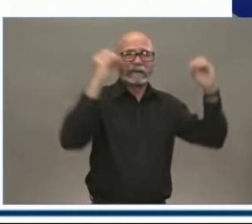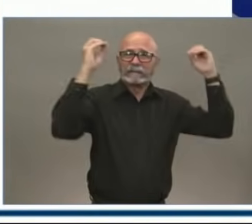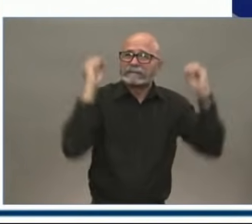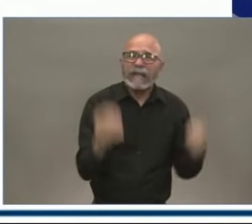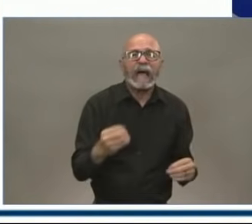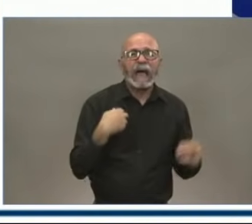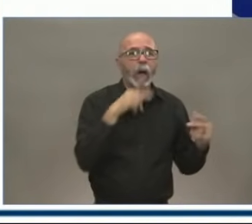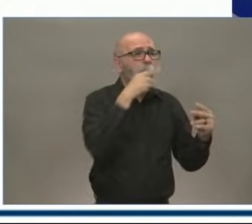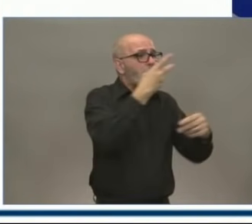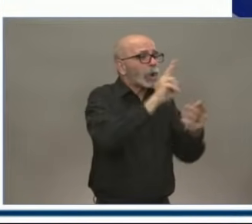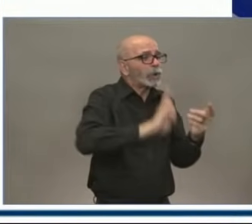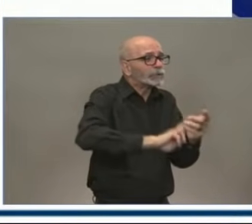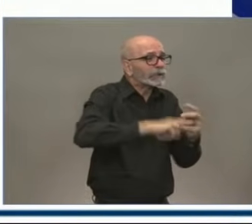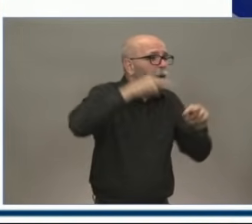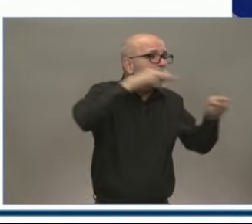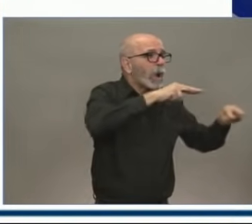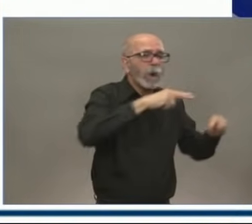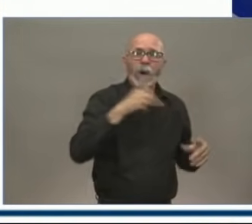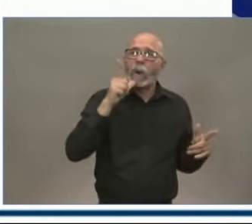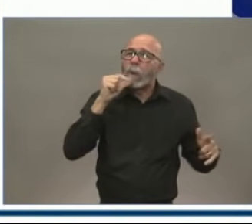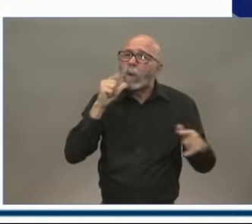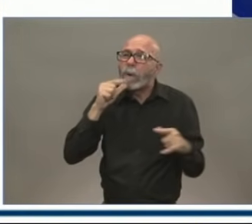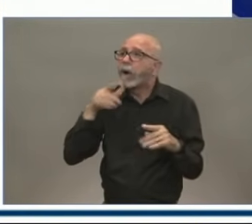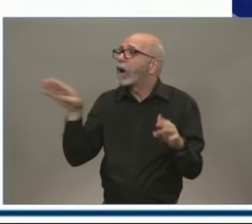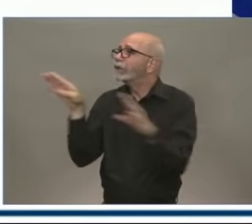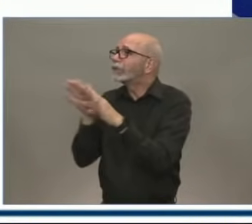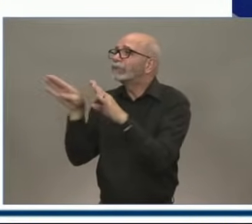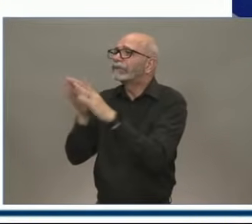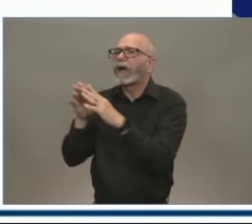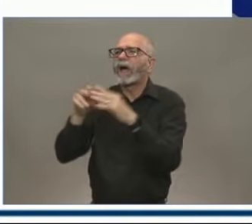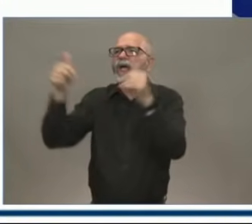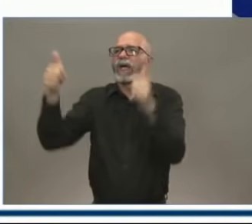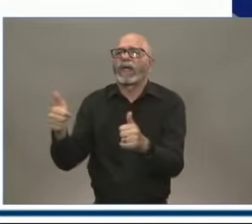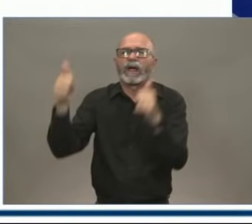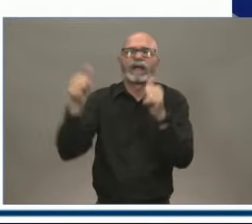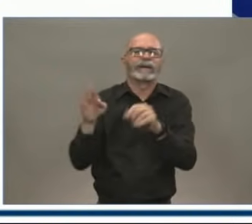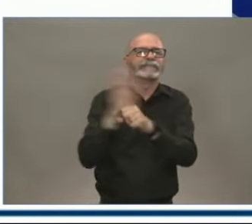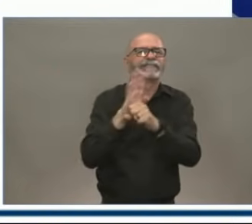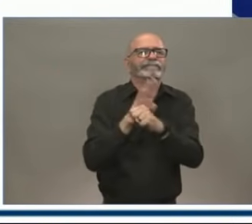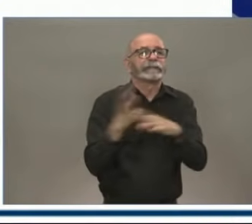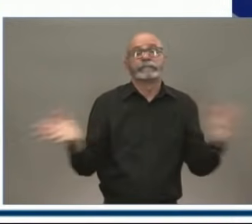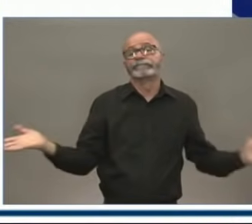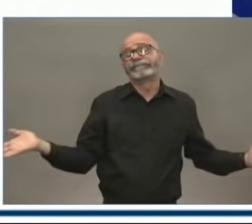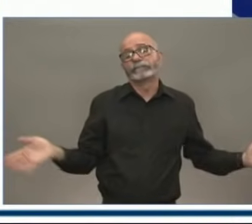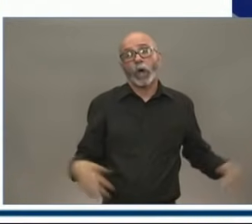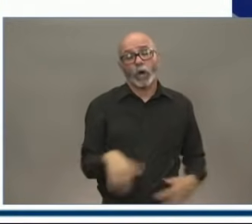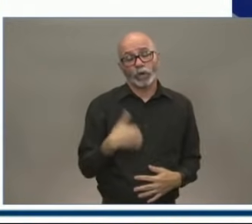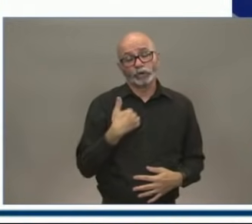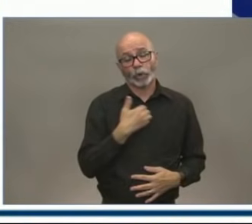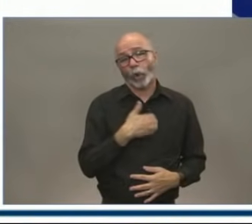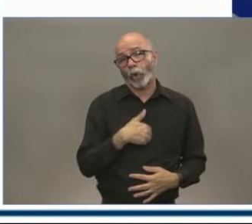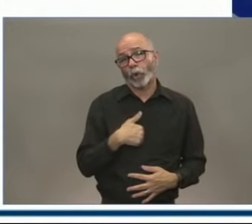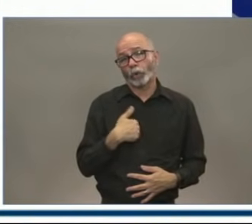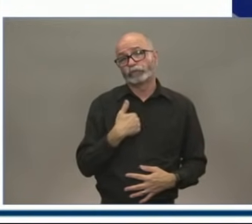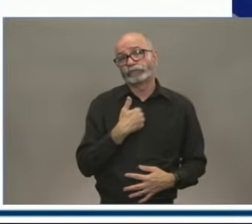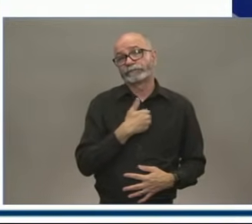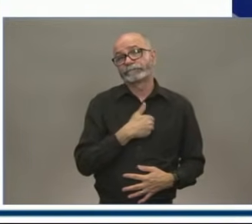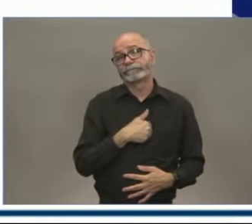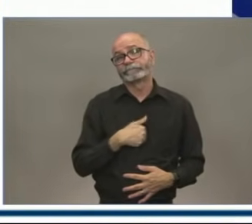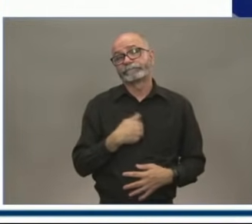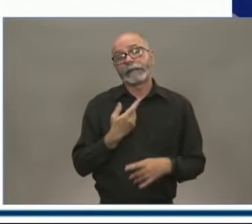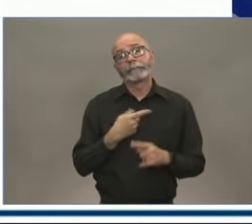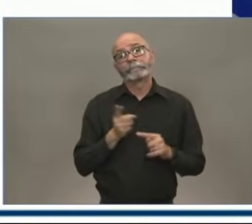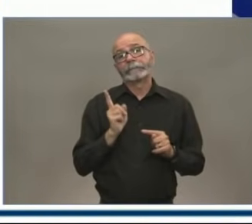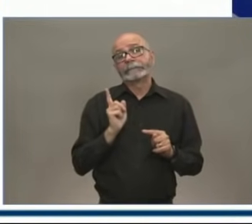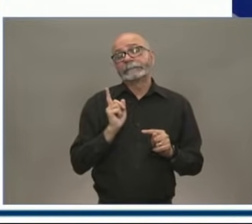some businesses in our province, and I'm really sorry for that. But we need to continue to respect these restrictions. The